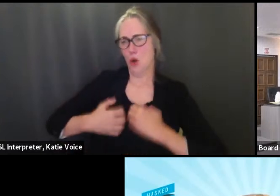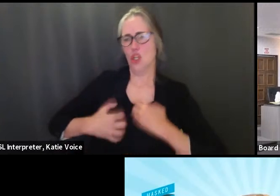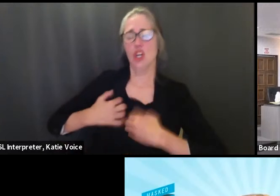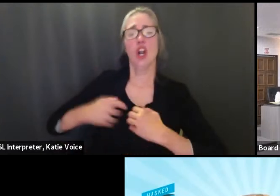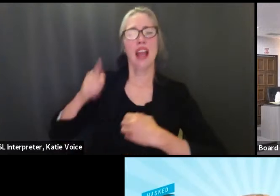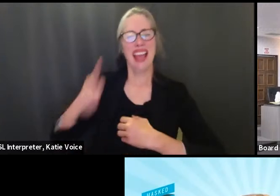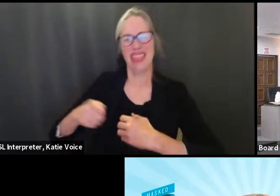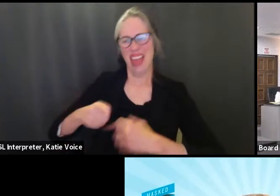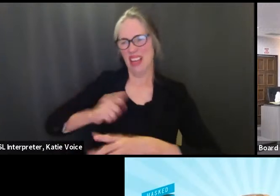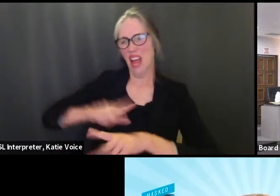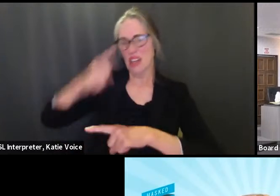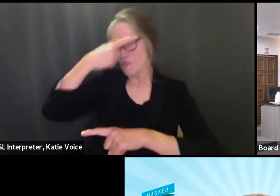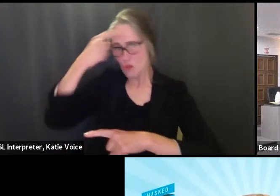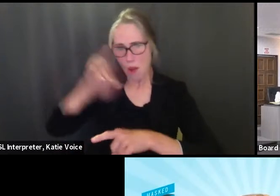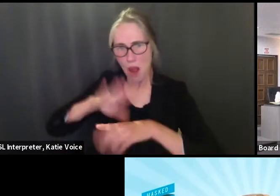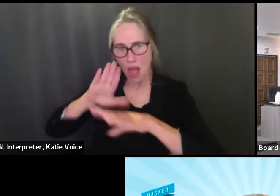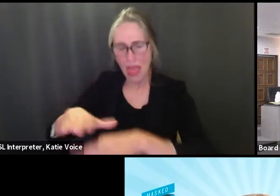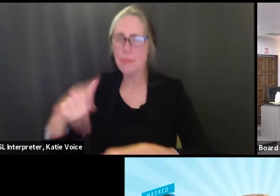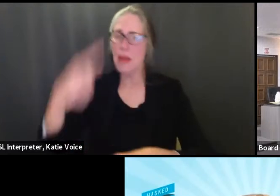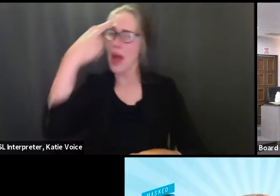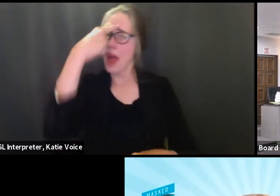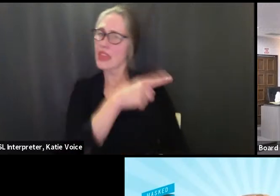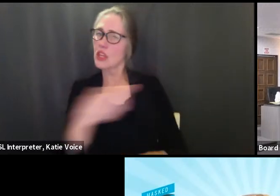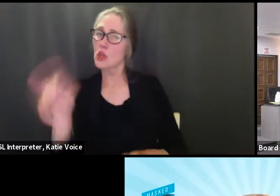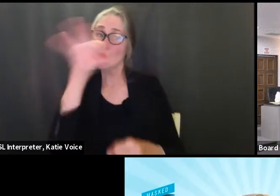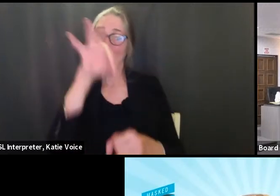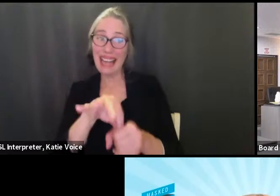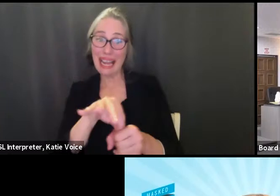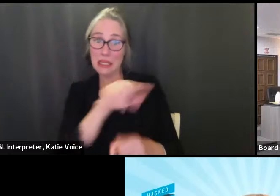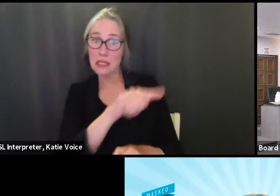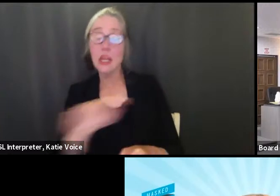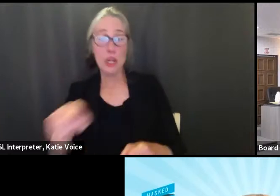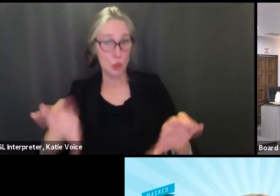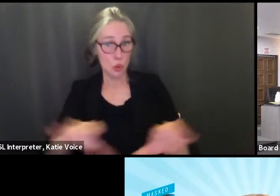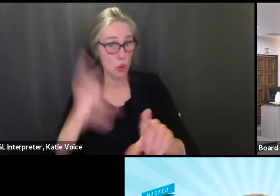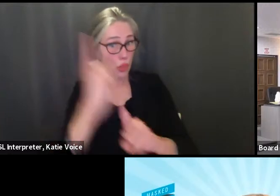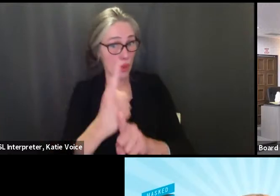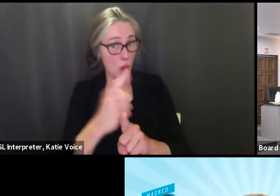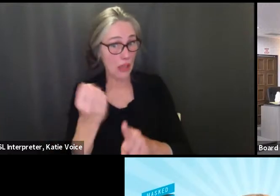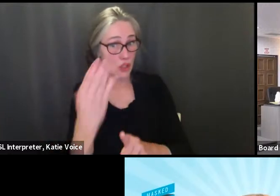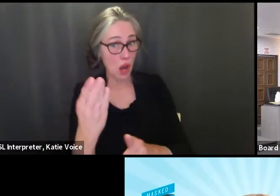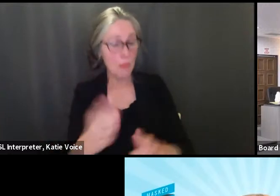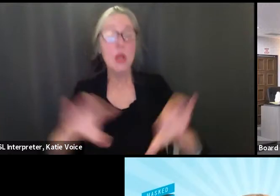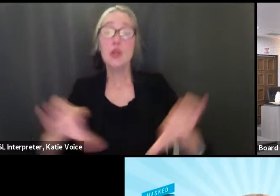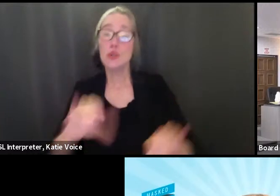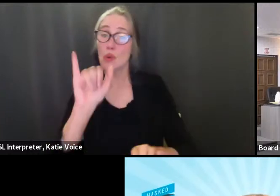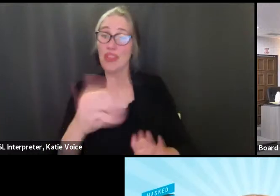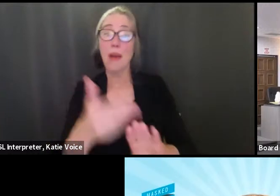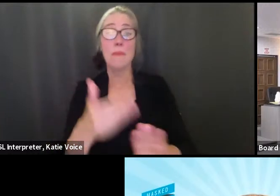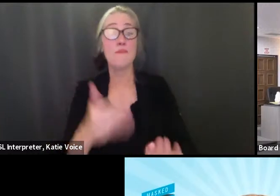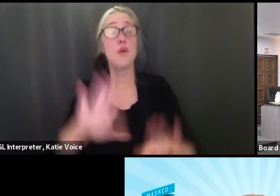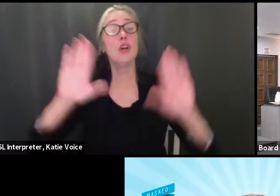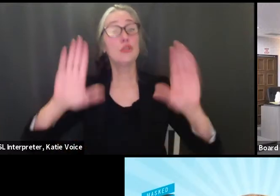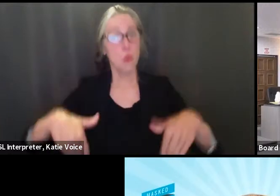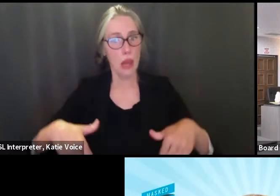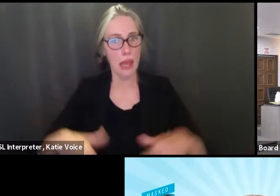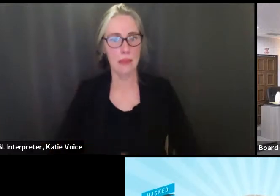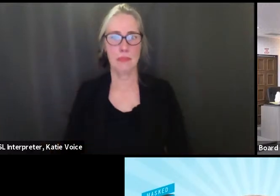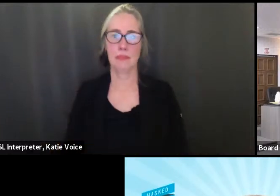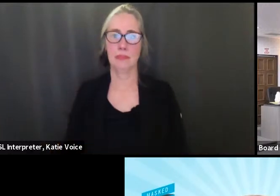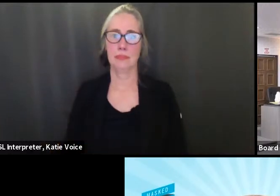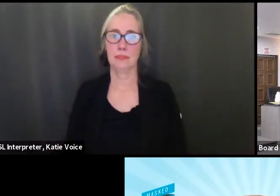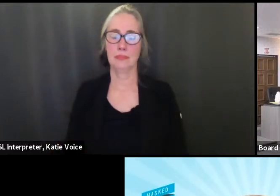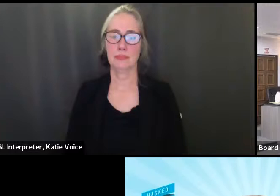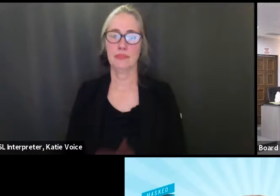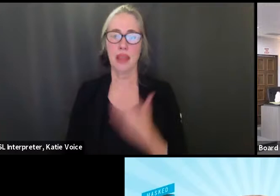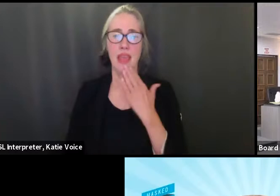thing, to do the job we elected you to do, and to protect our children before it's too late. Thank you. Thank you,